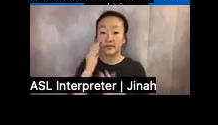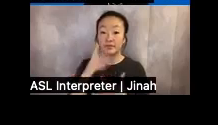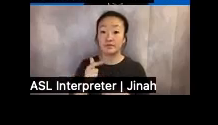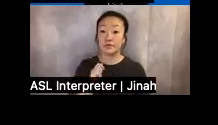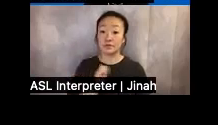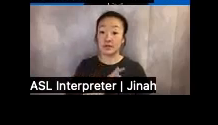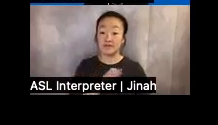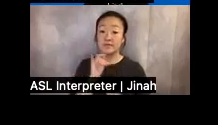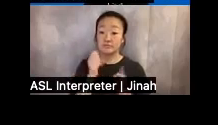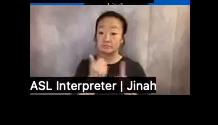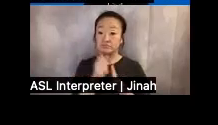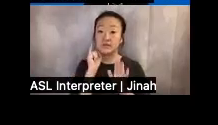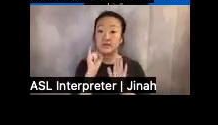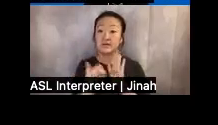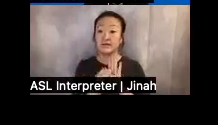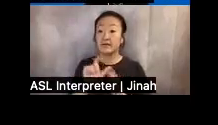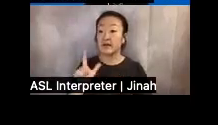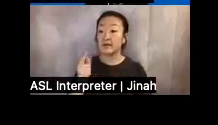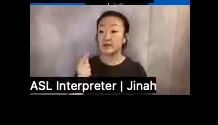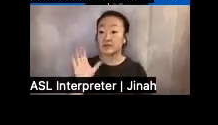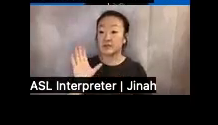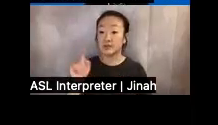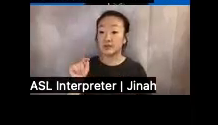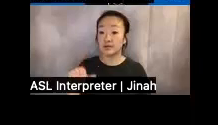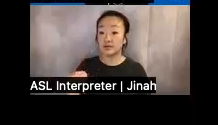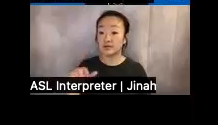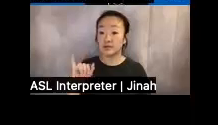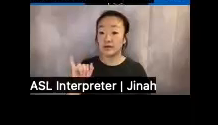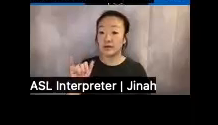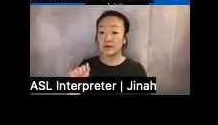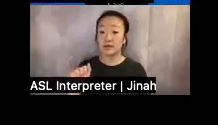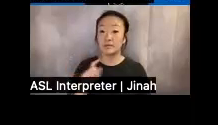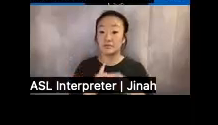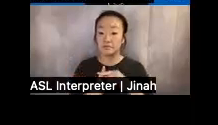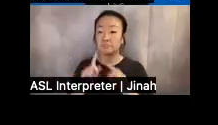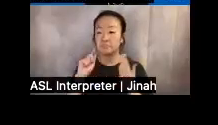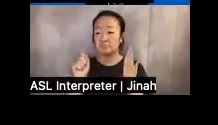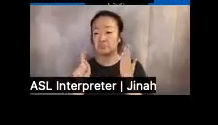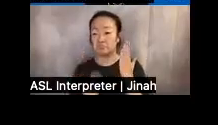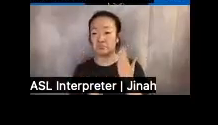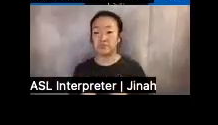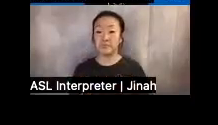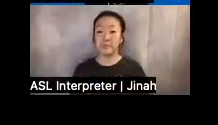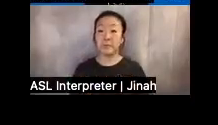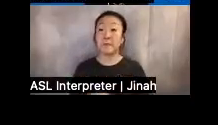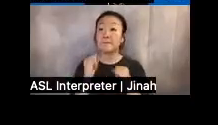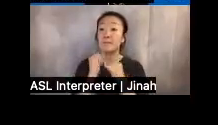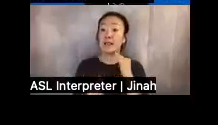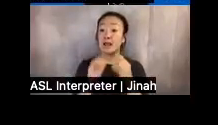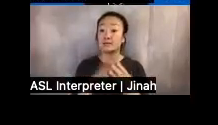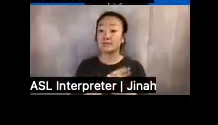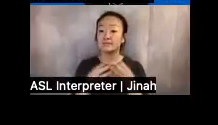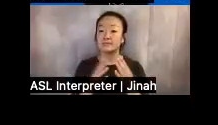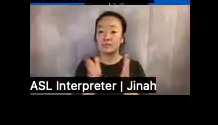as LGBTQ+. The last, I'll scroll down a bit more. And the last table here asks